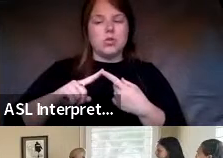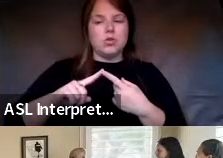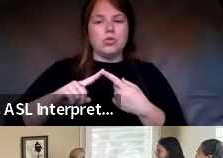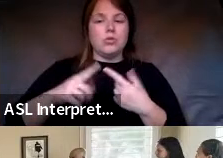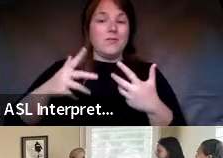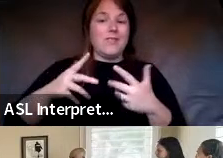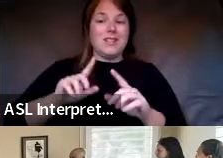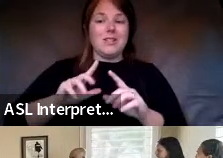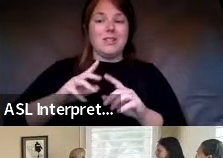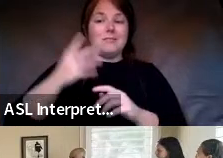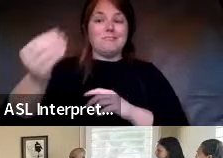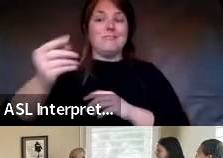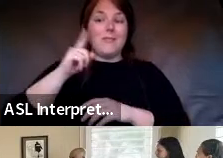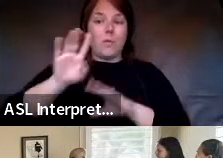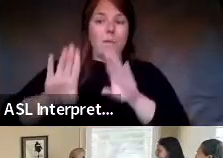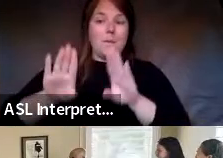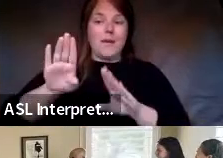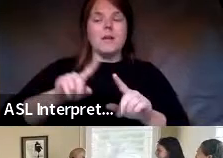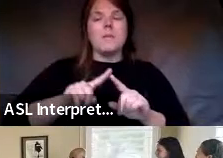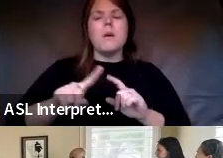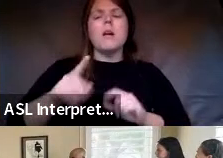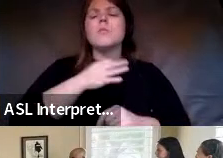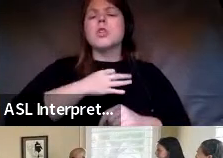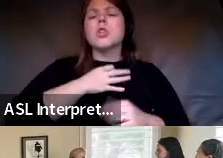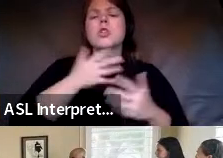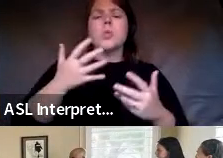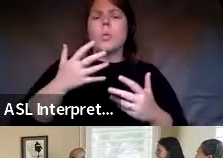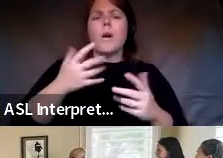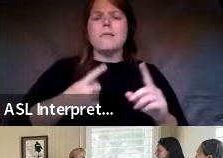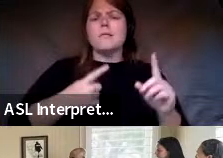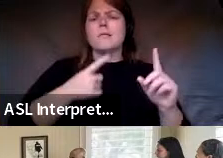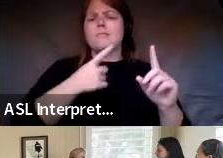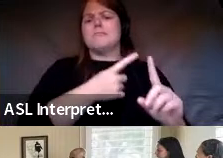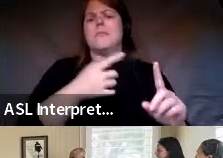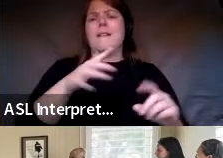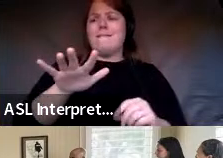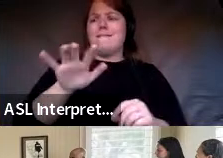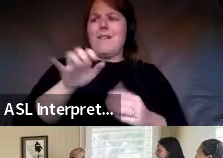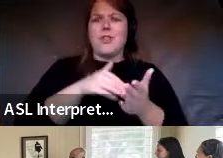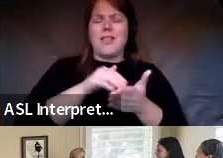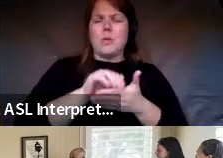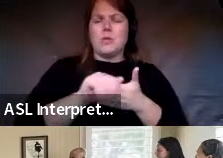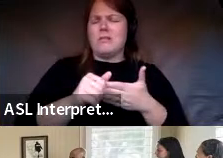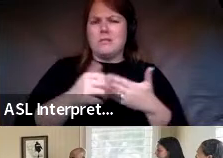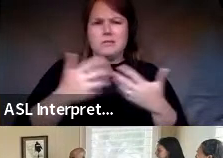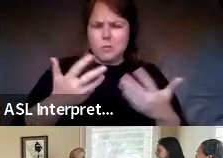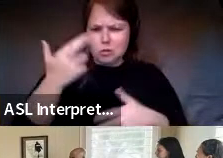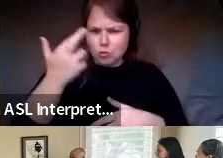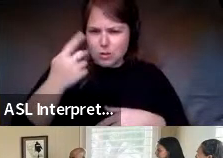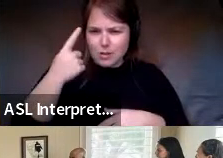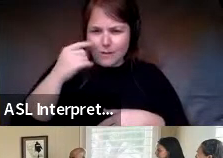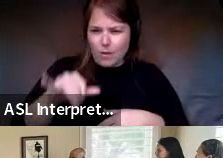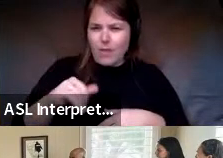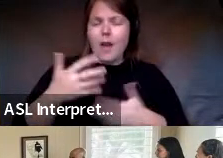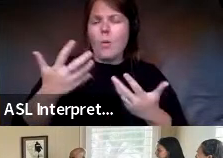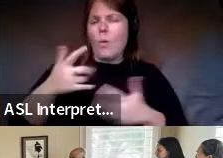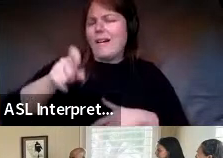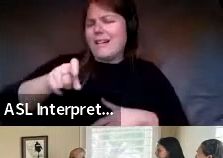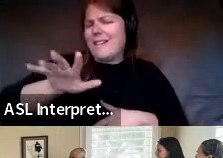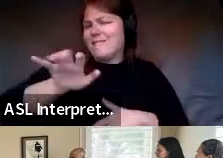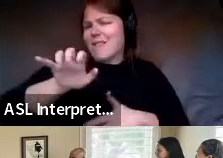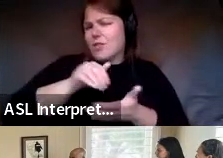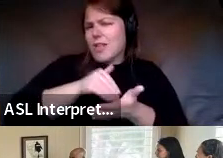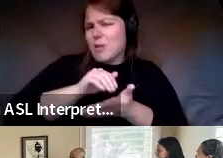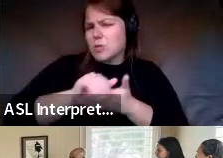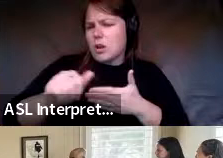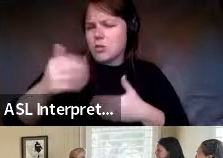bid. Sort of what is the intent with that $500,000 and what is sort of the necessity, I think, of it? And maybe I'll just kind of